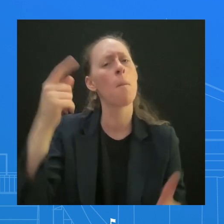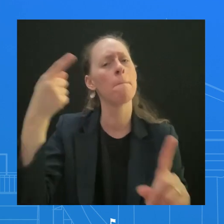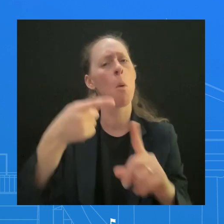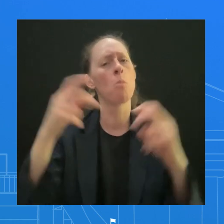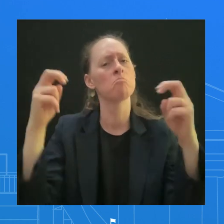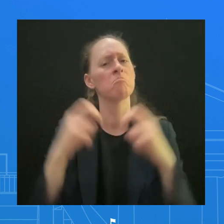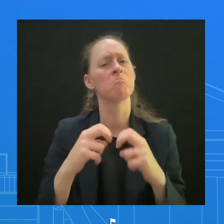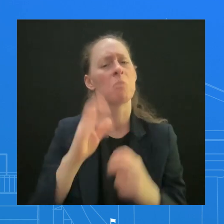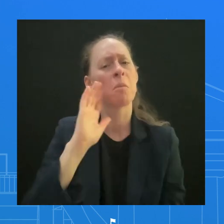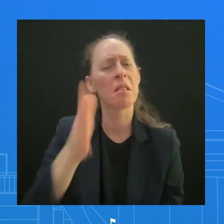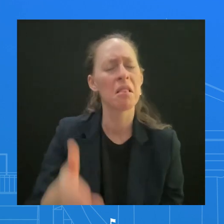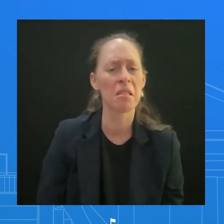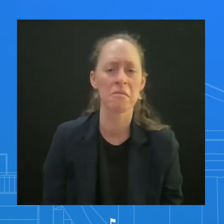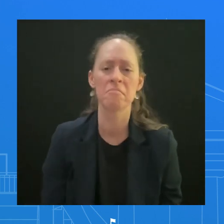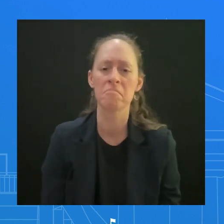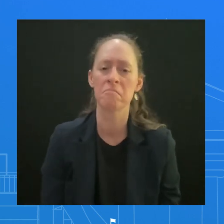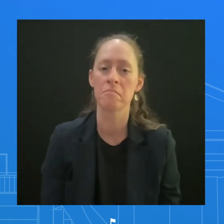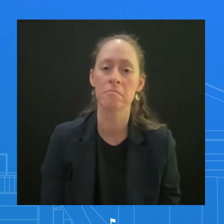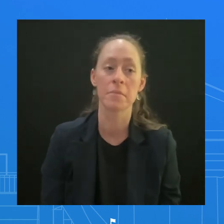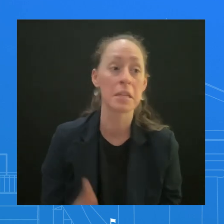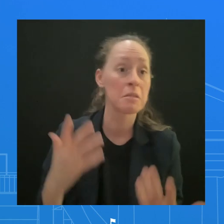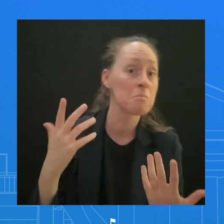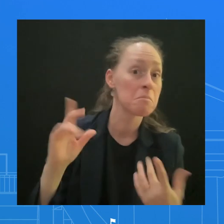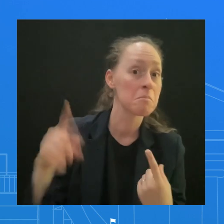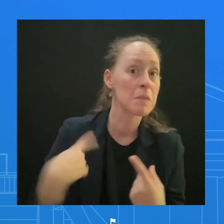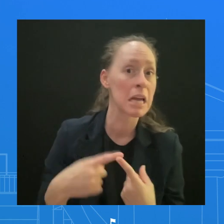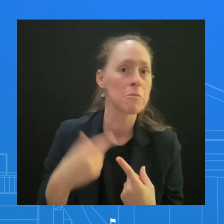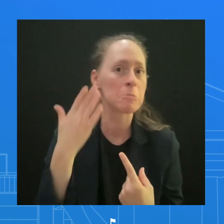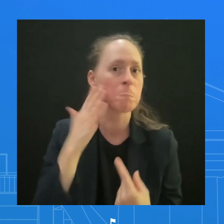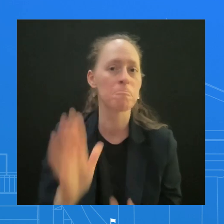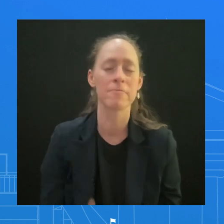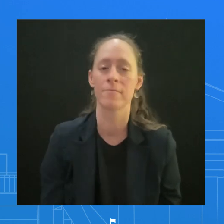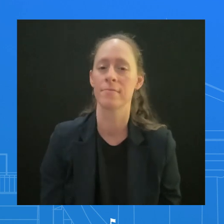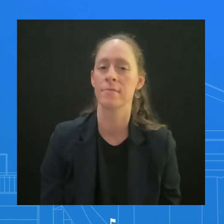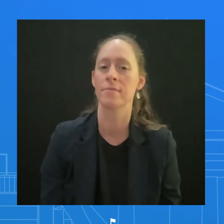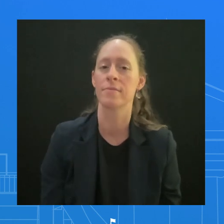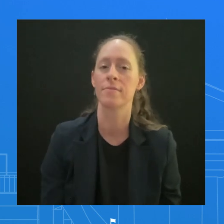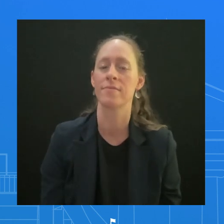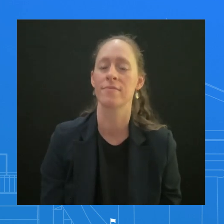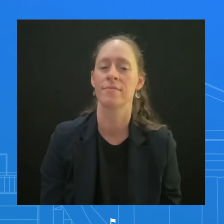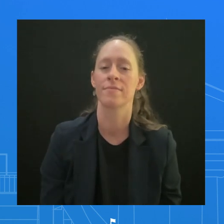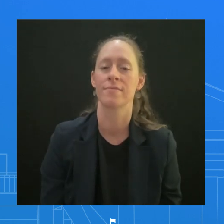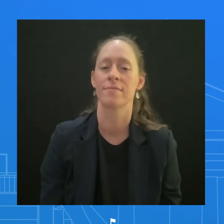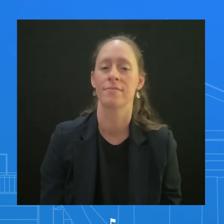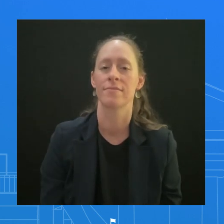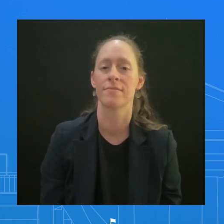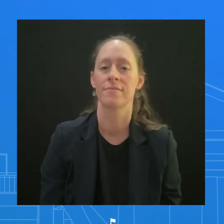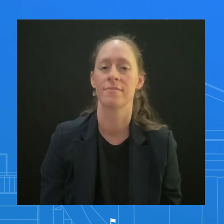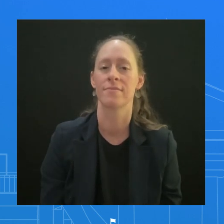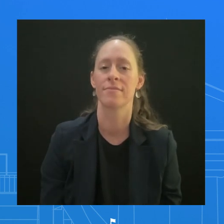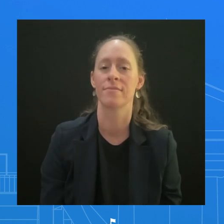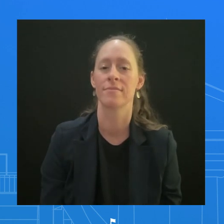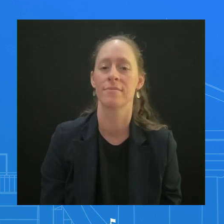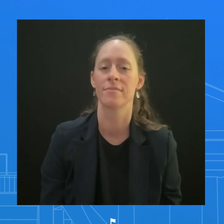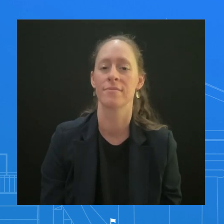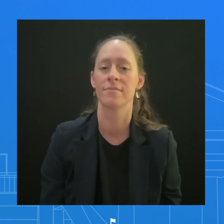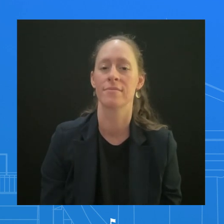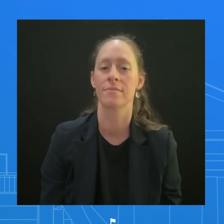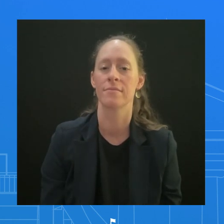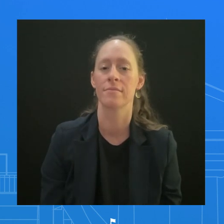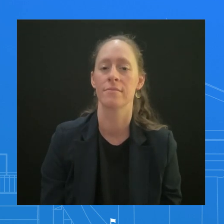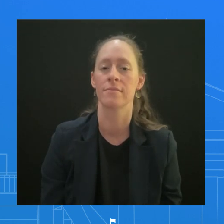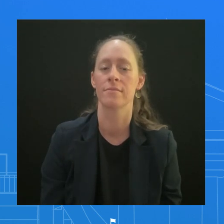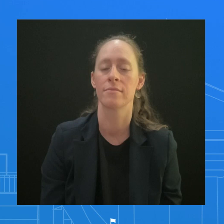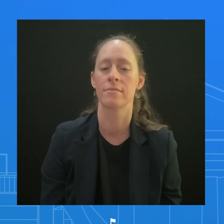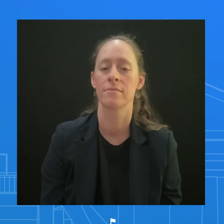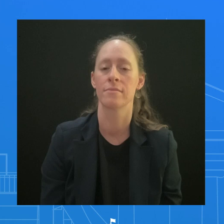don't have anything for you on that. And was the president satisfied yesterday with Prime Minister Modi's answer on human rights concerns in